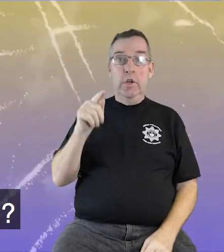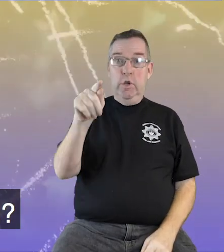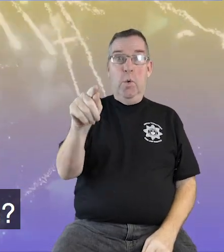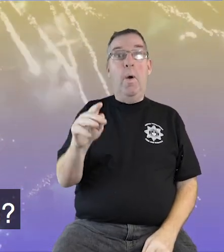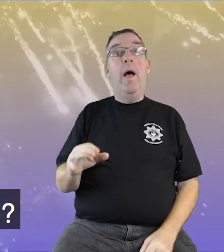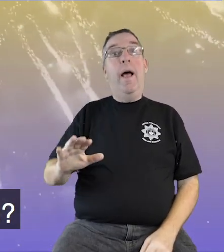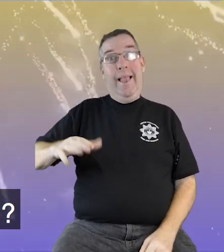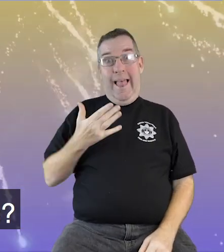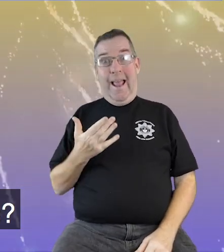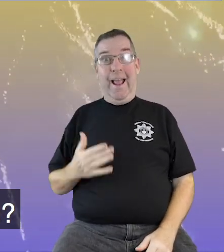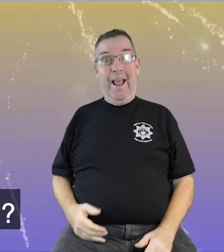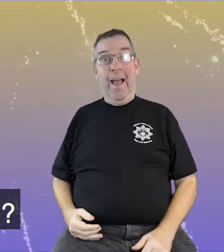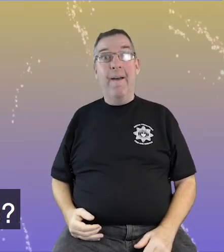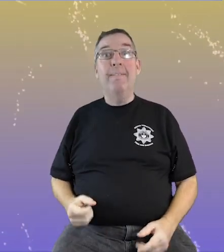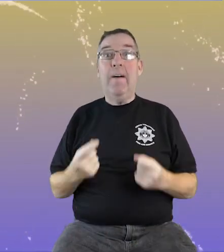like fireworks.